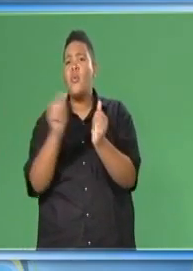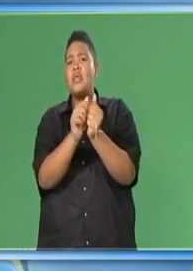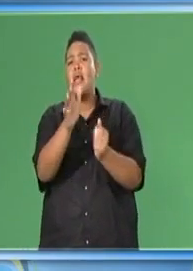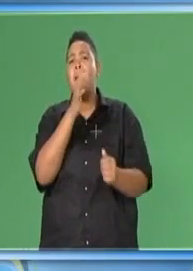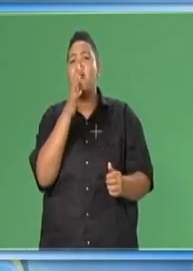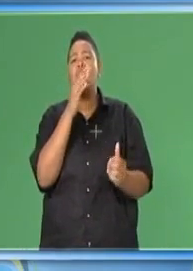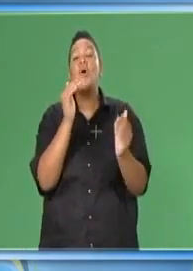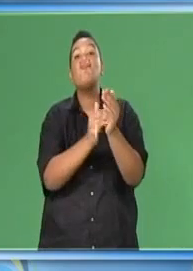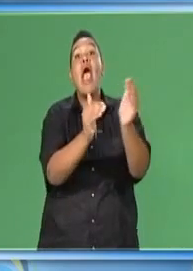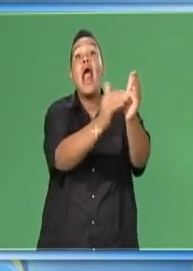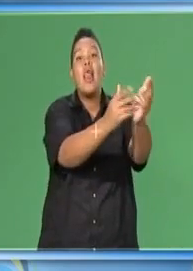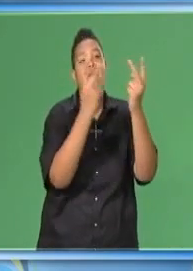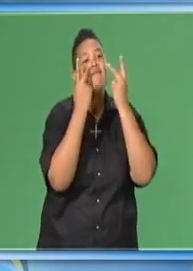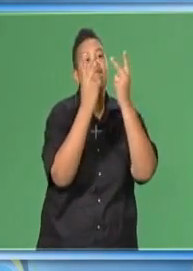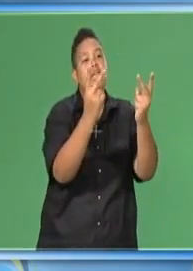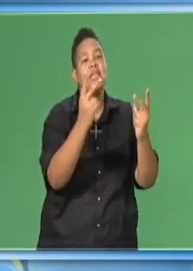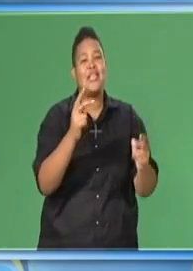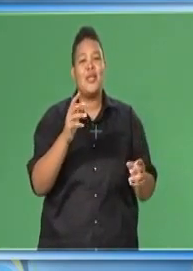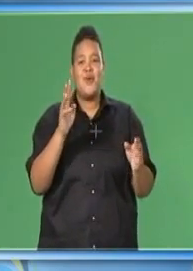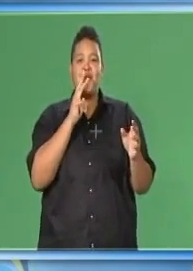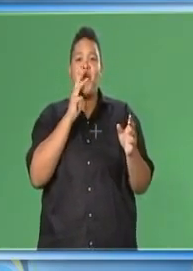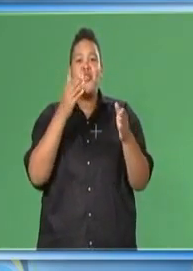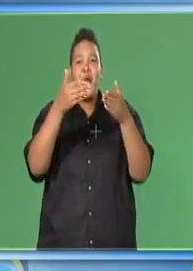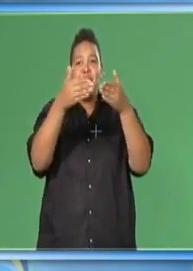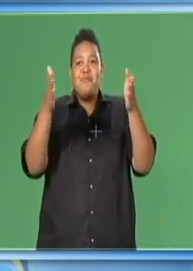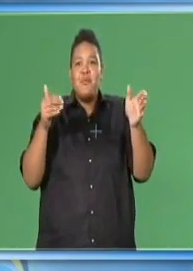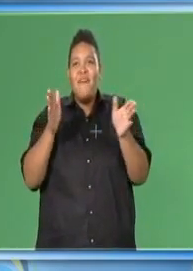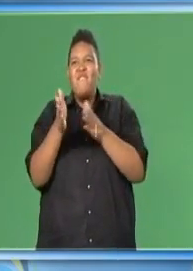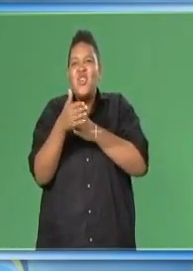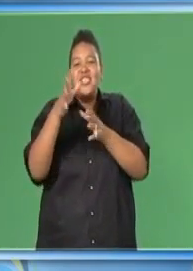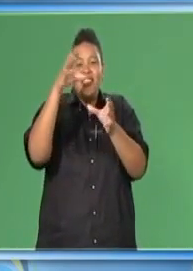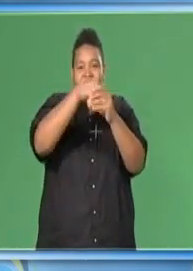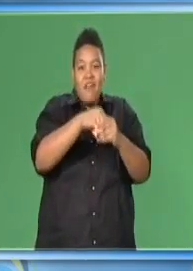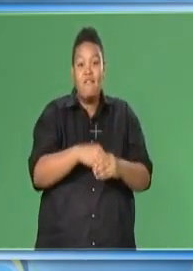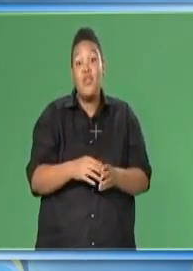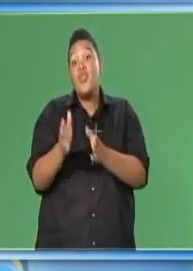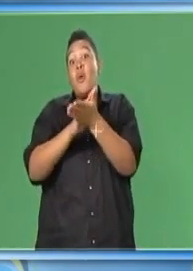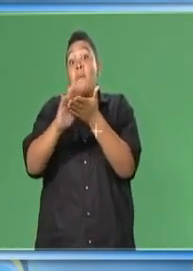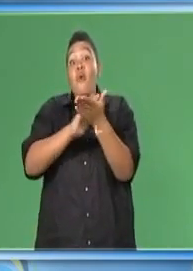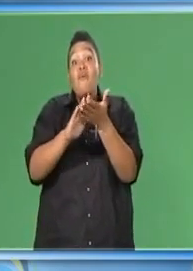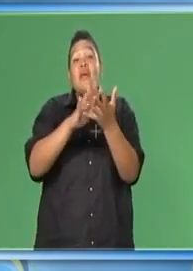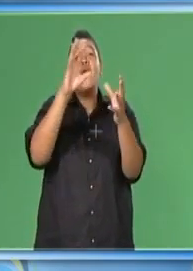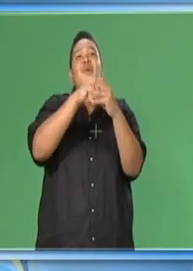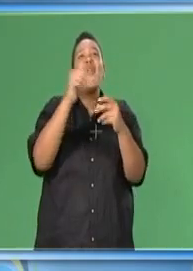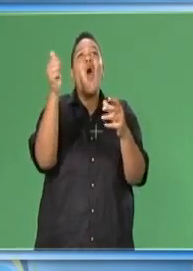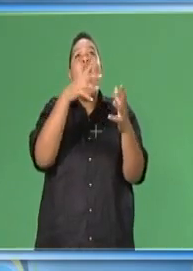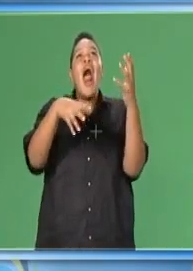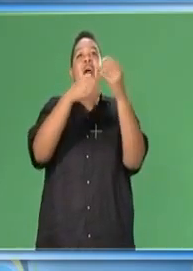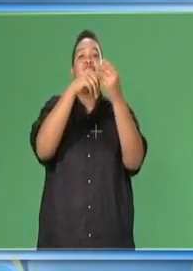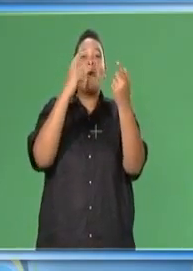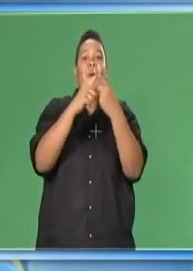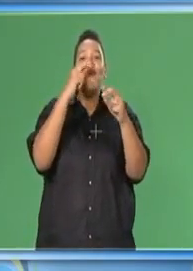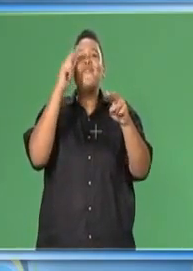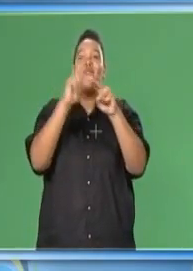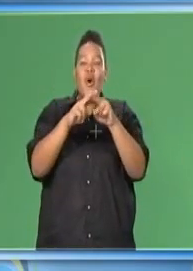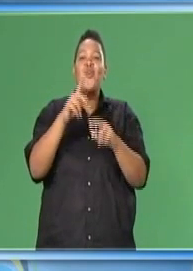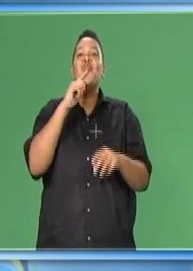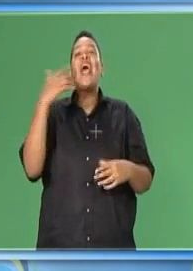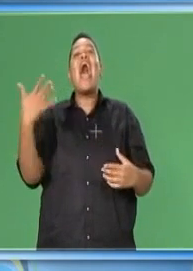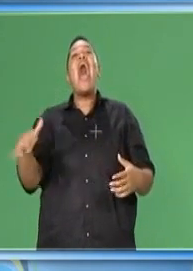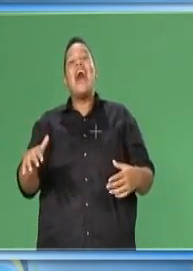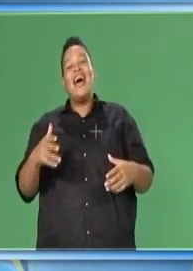parts of the sentence which usually give information about the subject. The most commonly used linking verb is the verb to be, which is